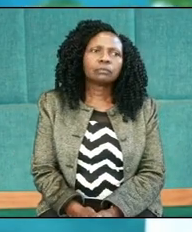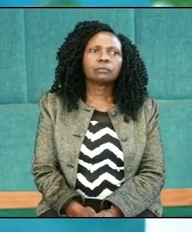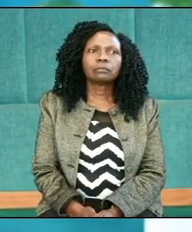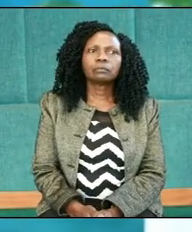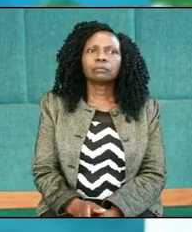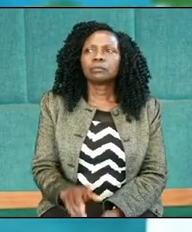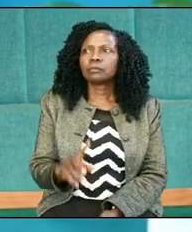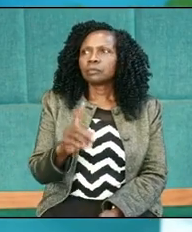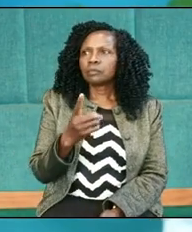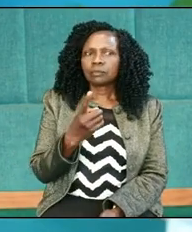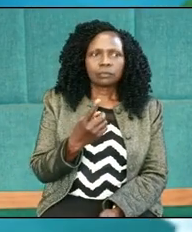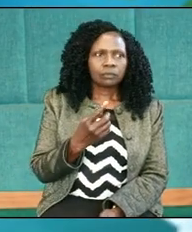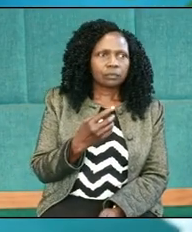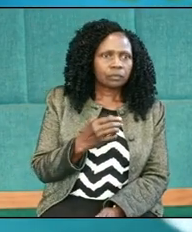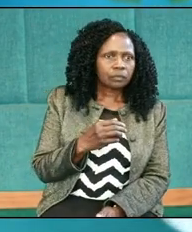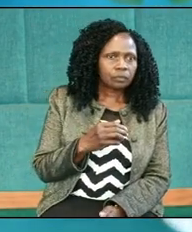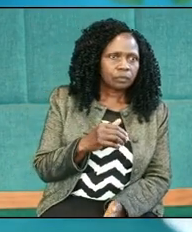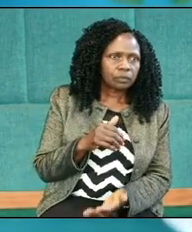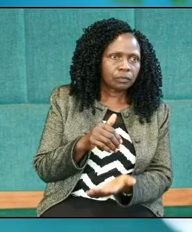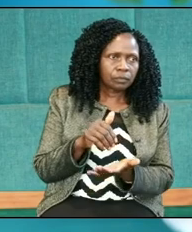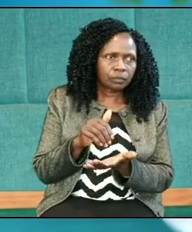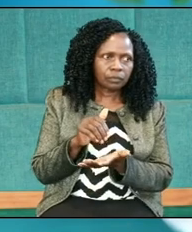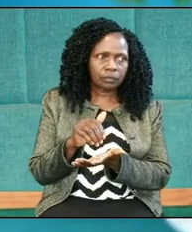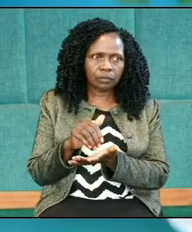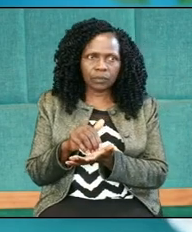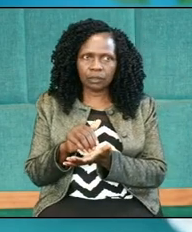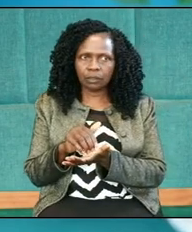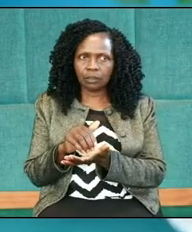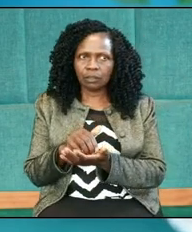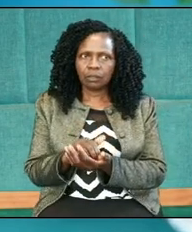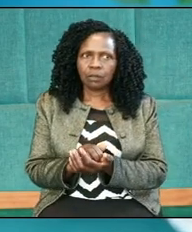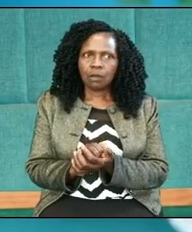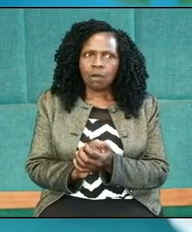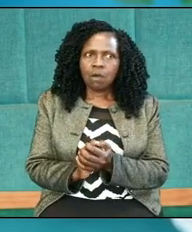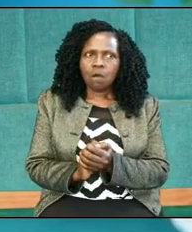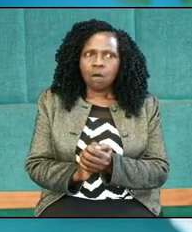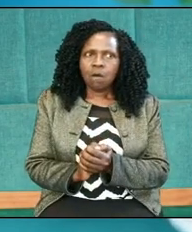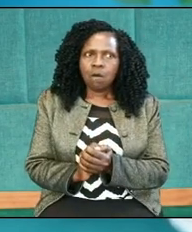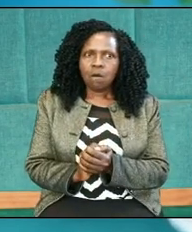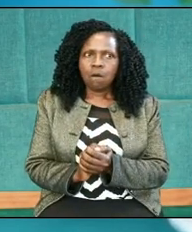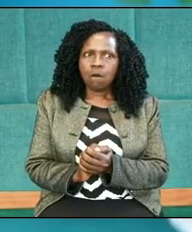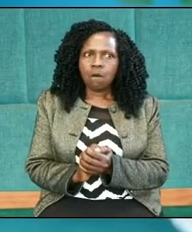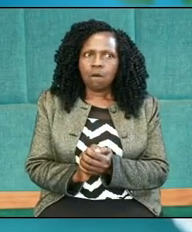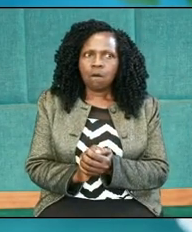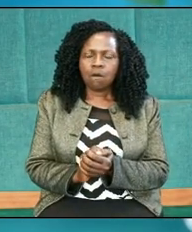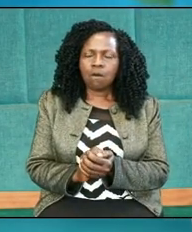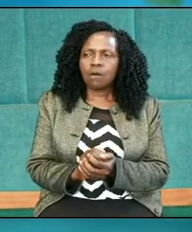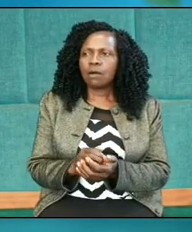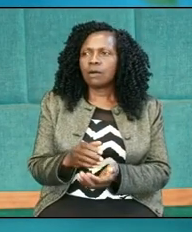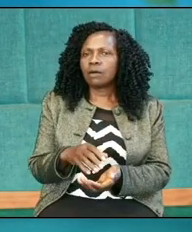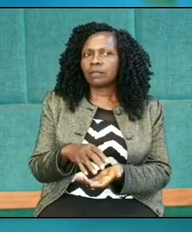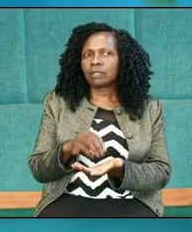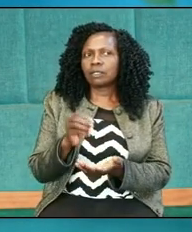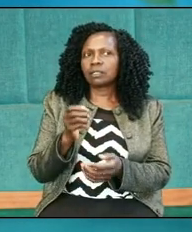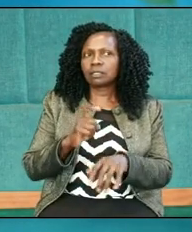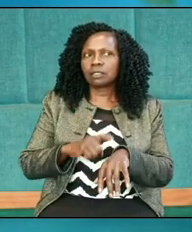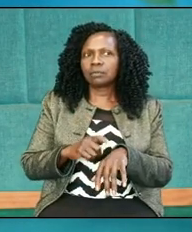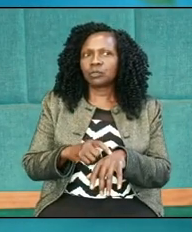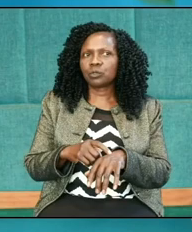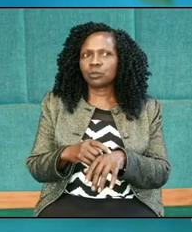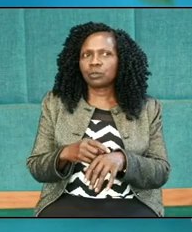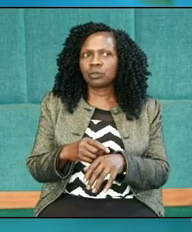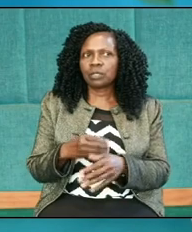Once again, I take this opportunity to greet you good evening, those who are present and those who are watching us